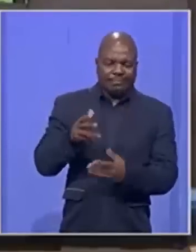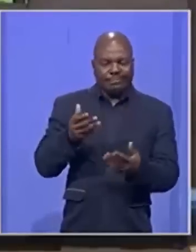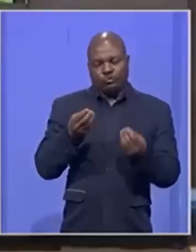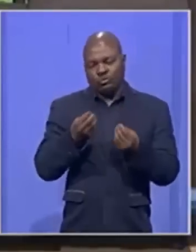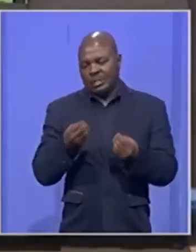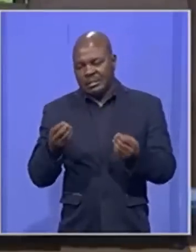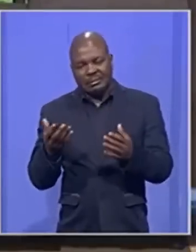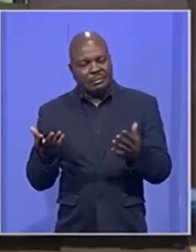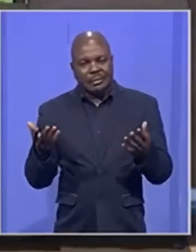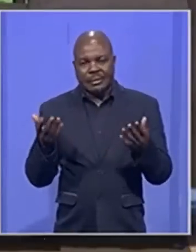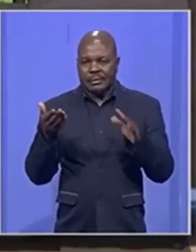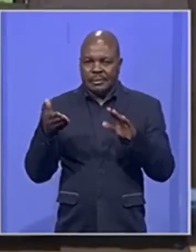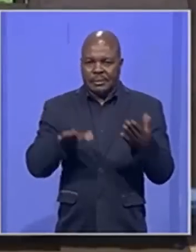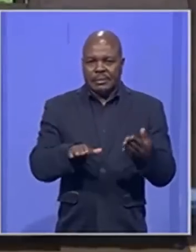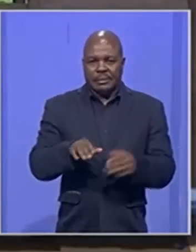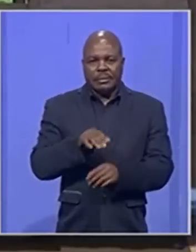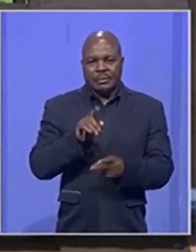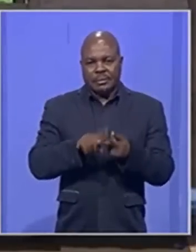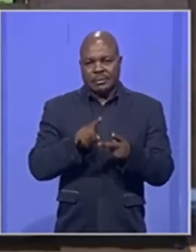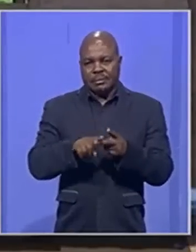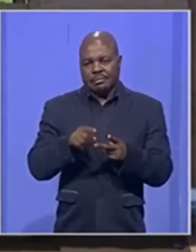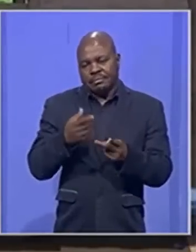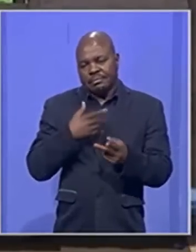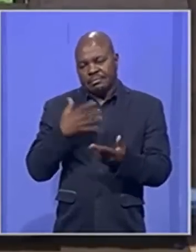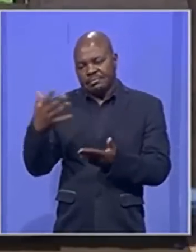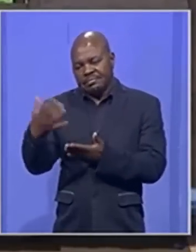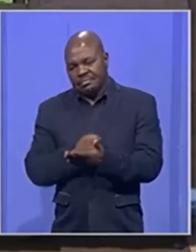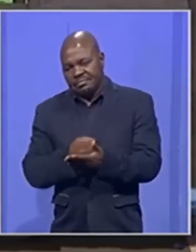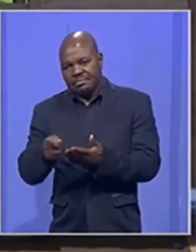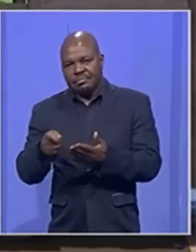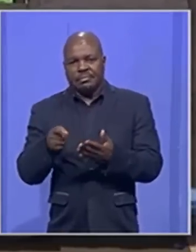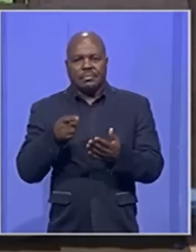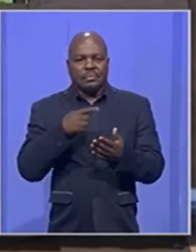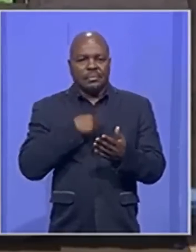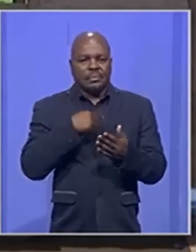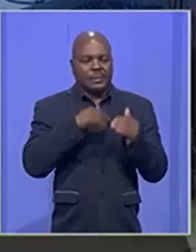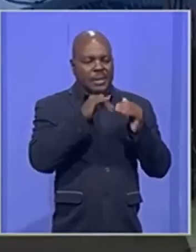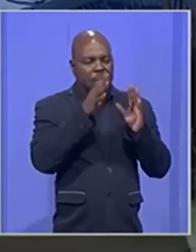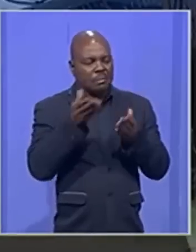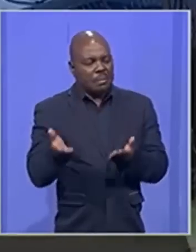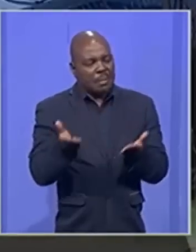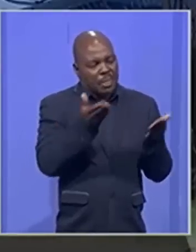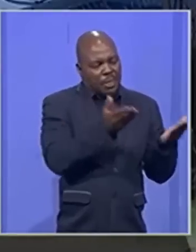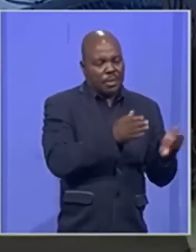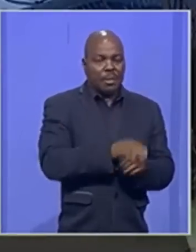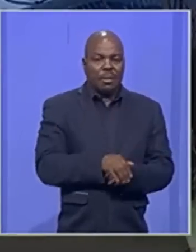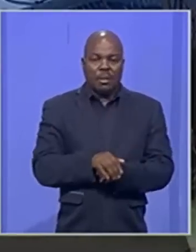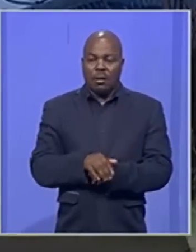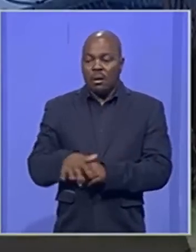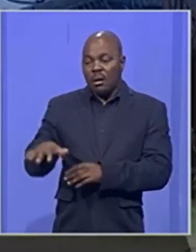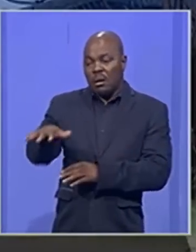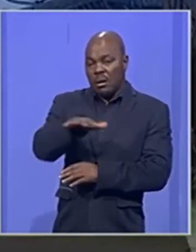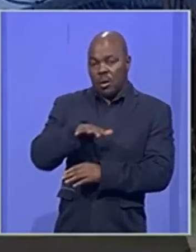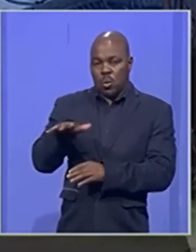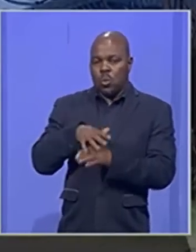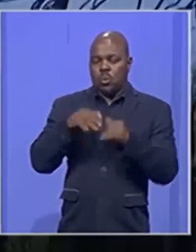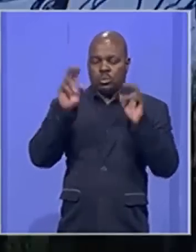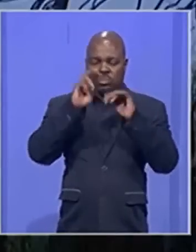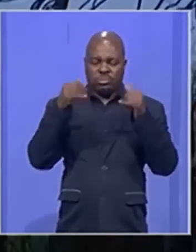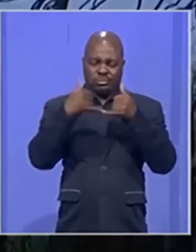wami lapha awashoko khona egezi. Bathatha nafaka khona lapha endlini. Lefelo leno le faraferwe ke megala e